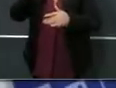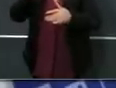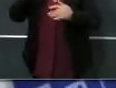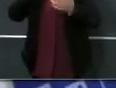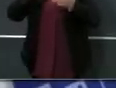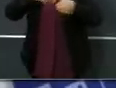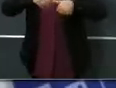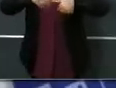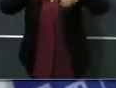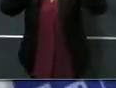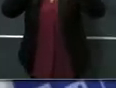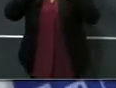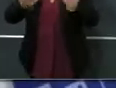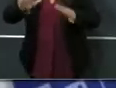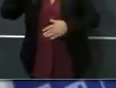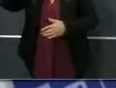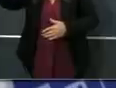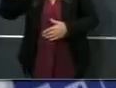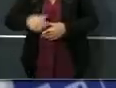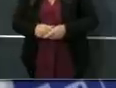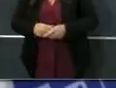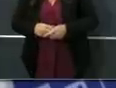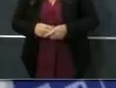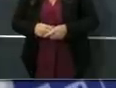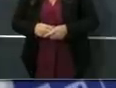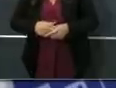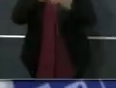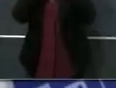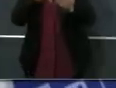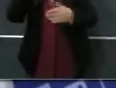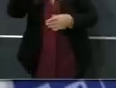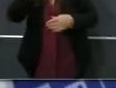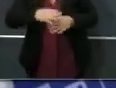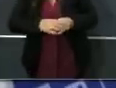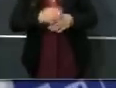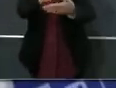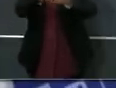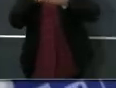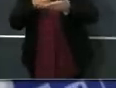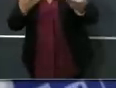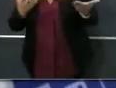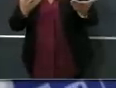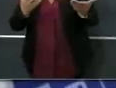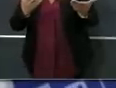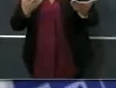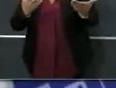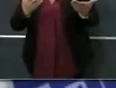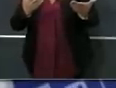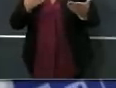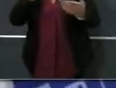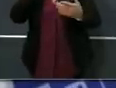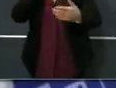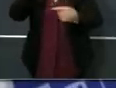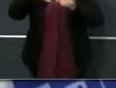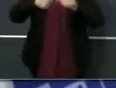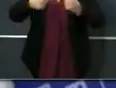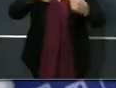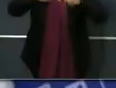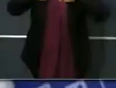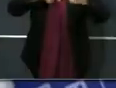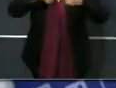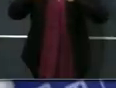So once again, thank you to all of you who have stepped up and helped us create a culture of me to we in